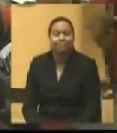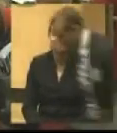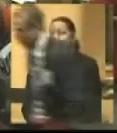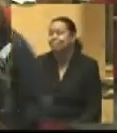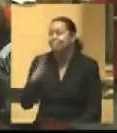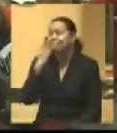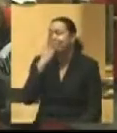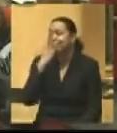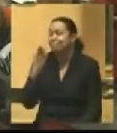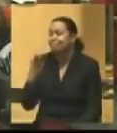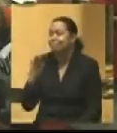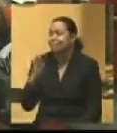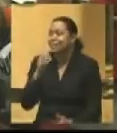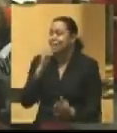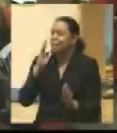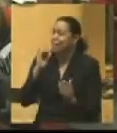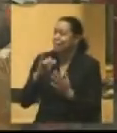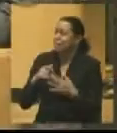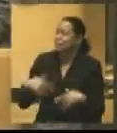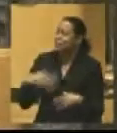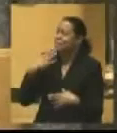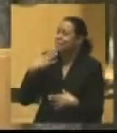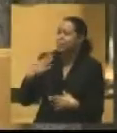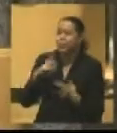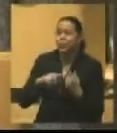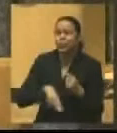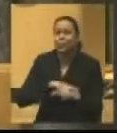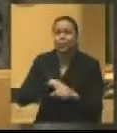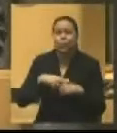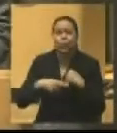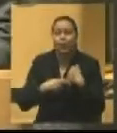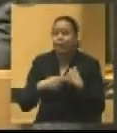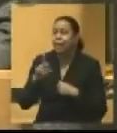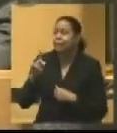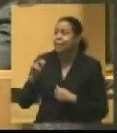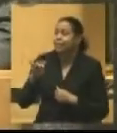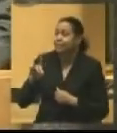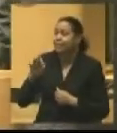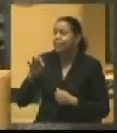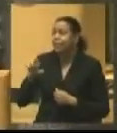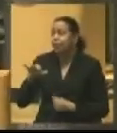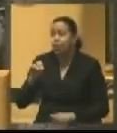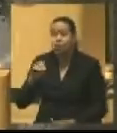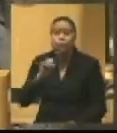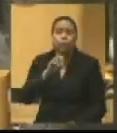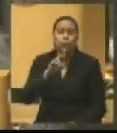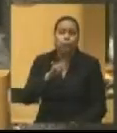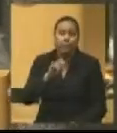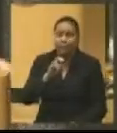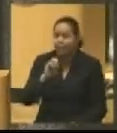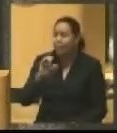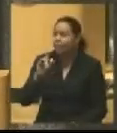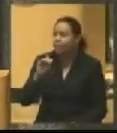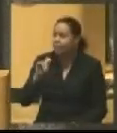Thank you, Lucas. That was an unexpected pleasure. Thank you to the National Archives, to David Ferriero and Susan Clifton, in particular to Michael